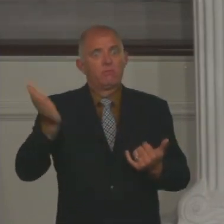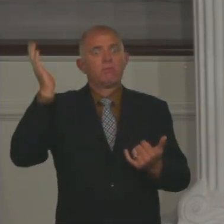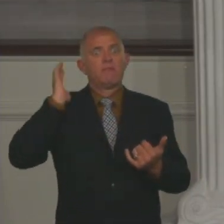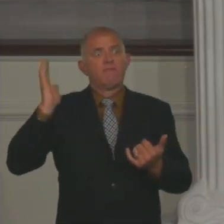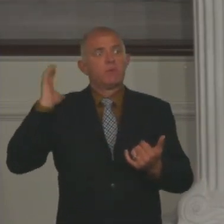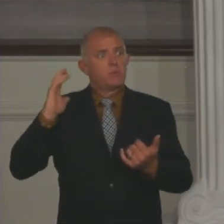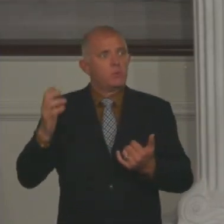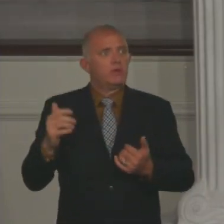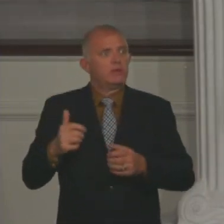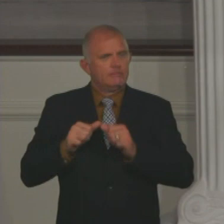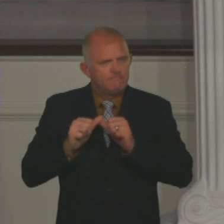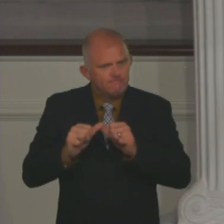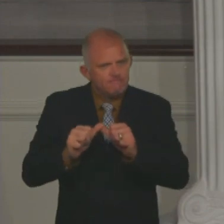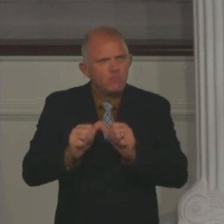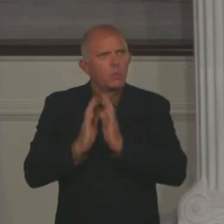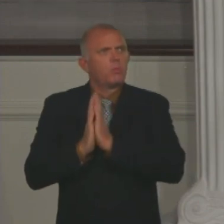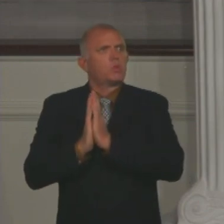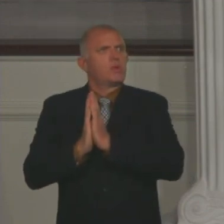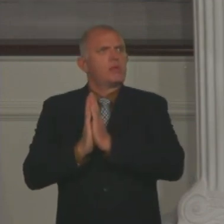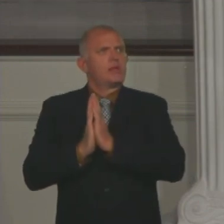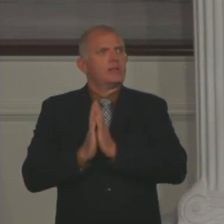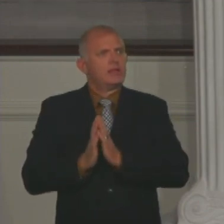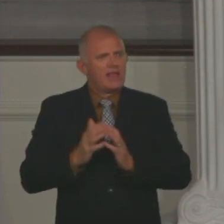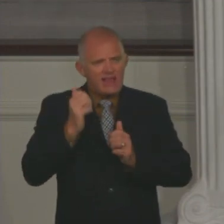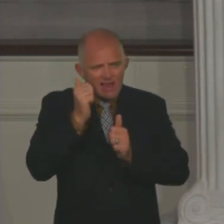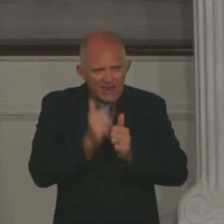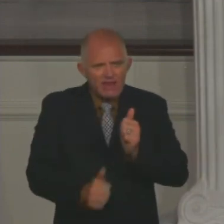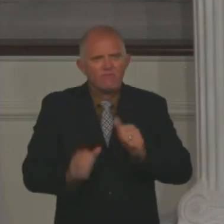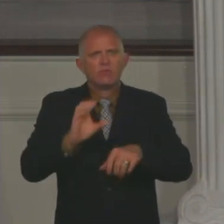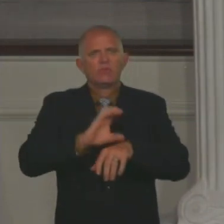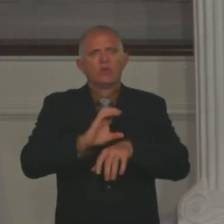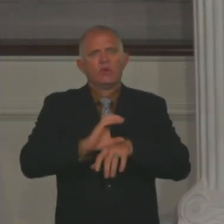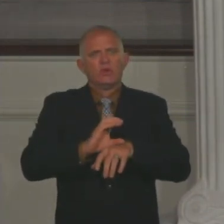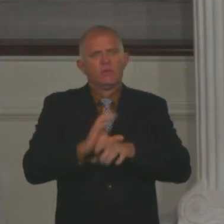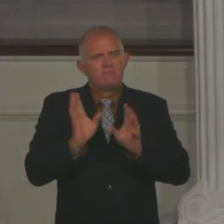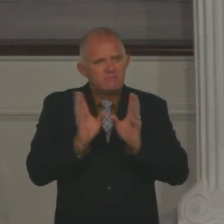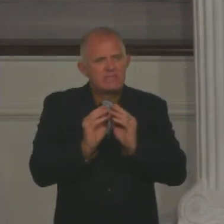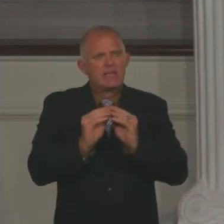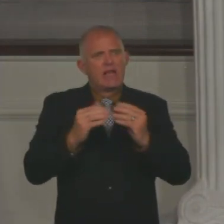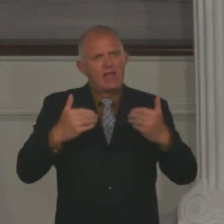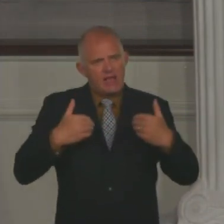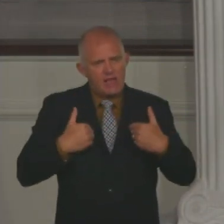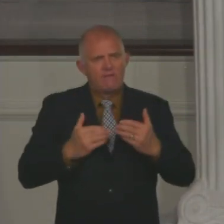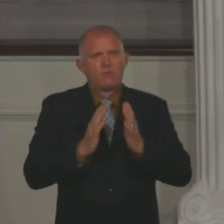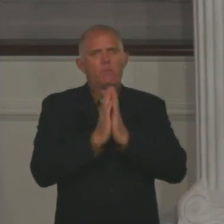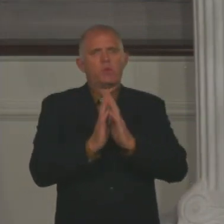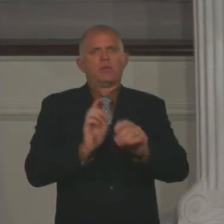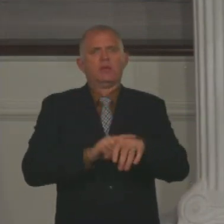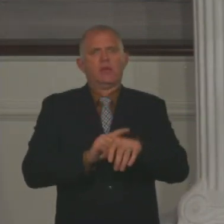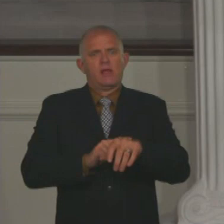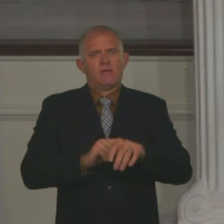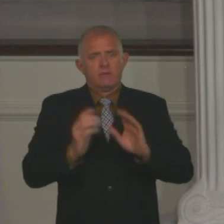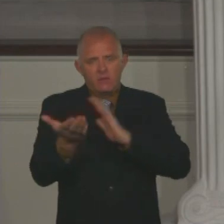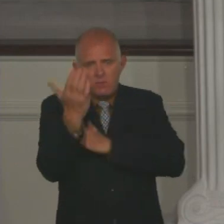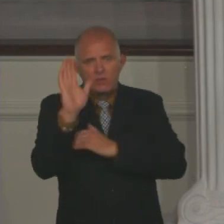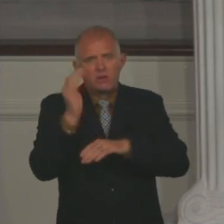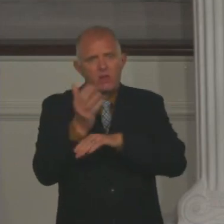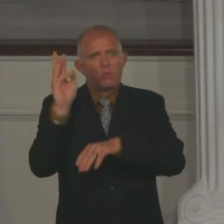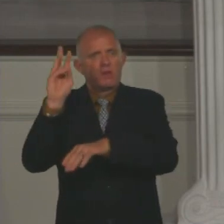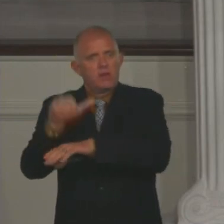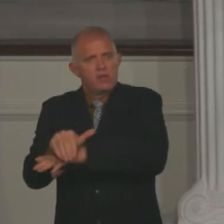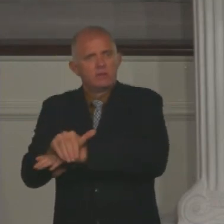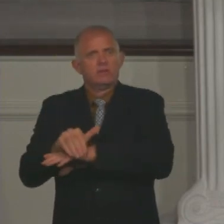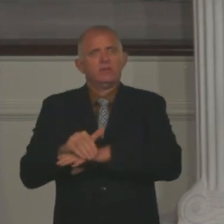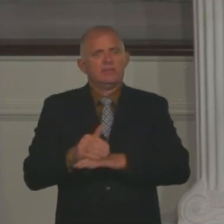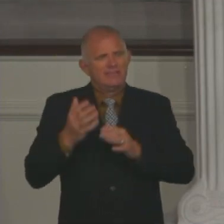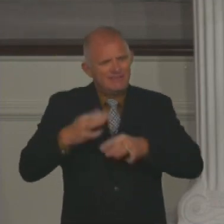in prayers. That's why every service going forward, we want to have a prayer time. Sunday morning, Sunday night, midweek service, I think we want